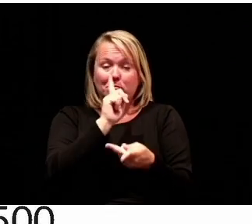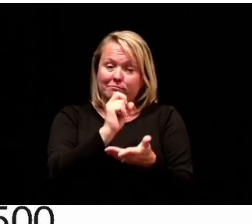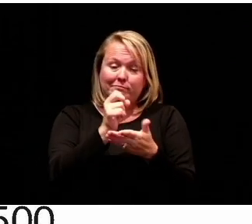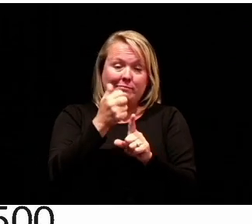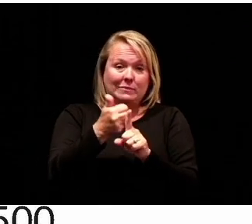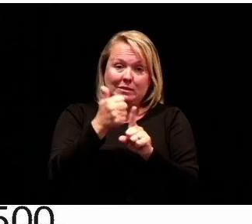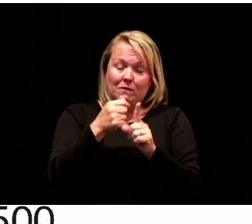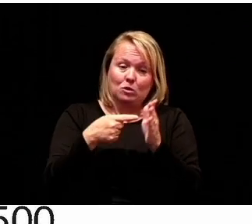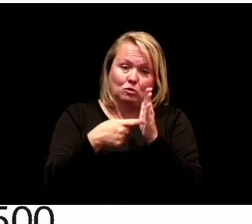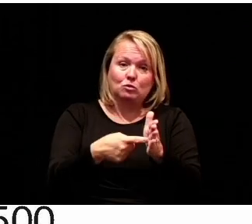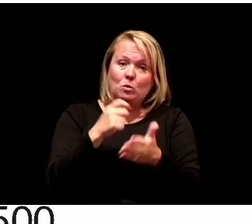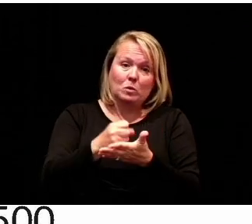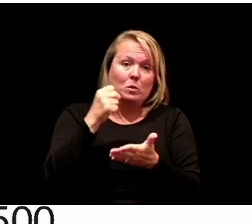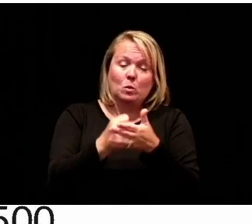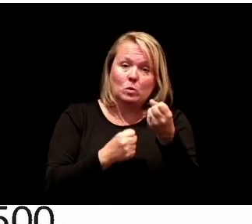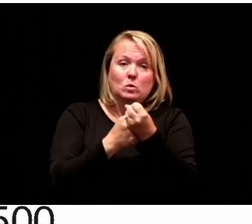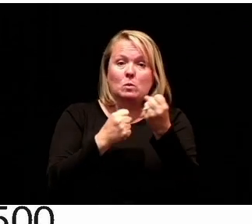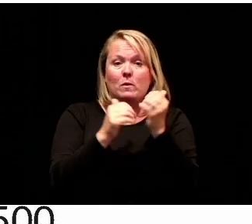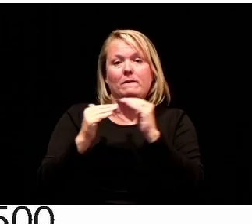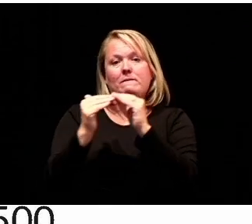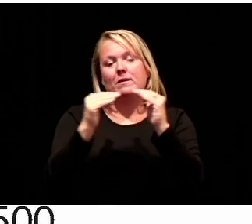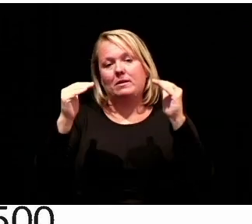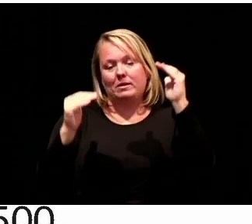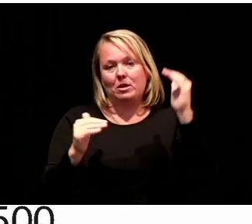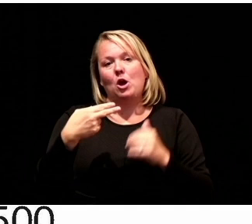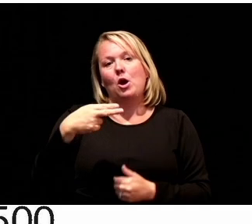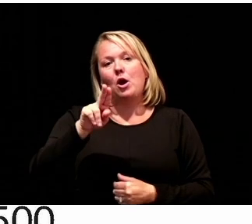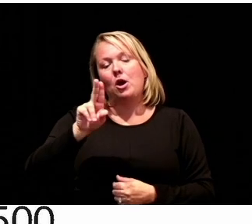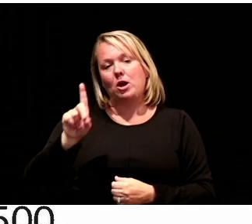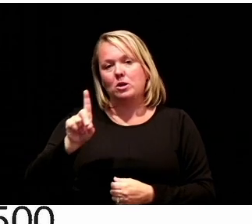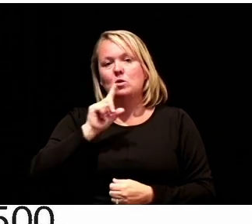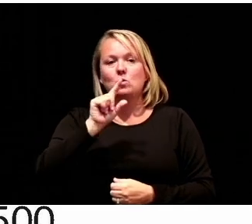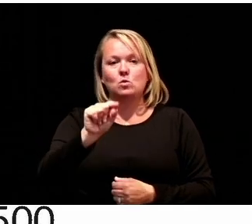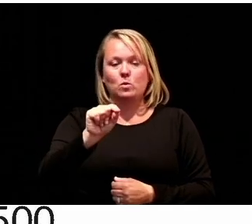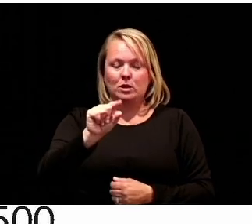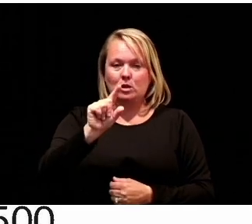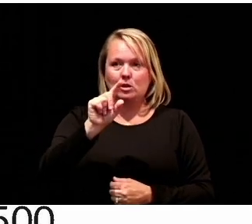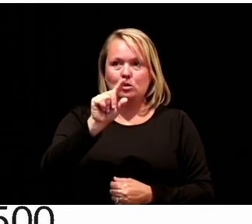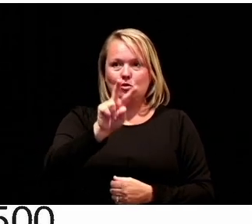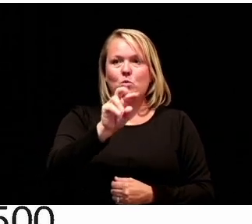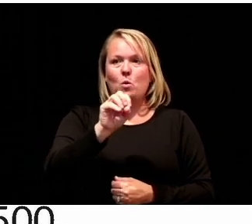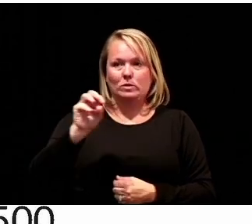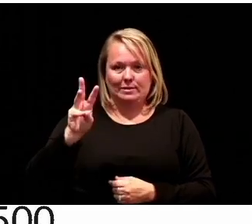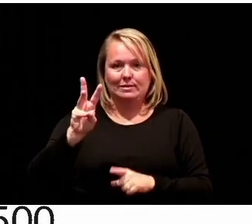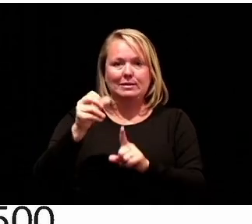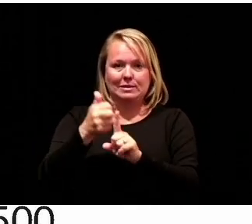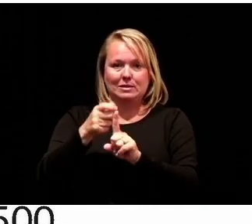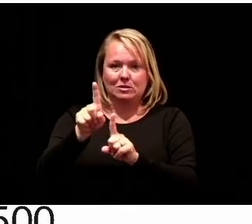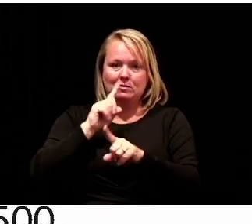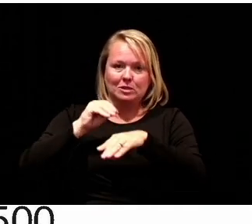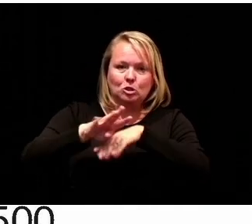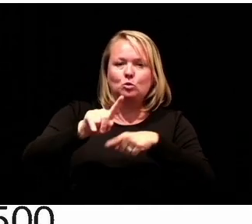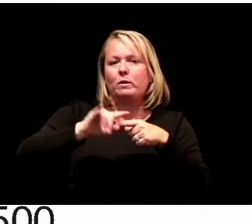2013, HUD promulgated its 2013 disparate impact regulation just before, the Supreme Court was going to, there